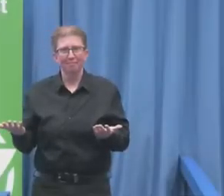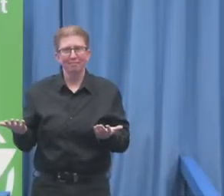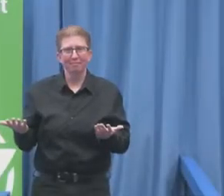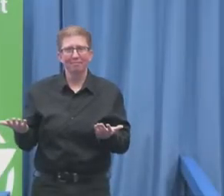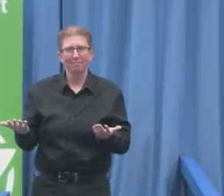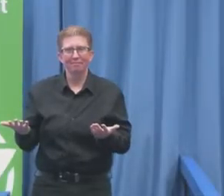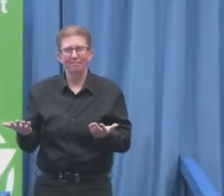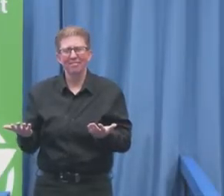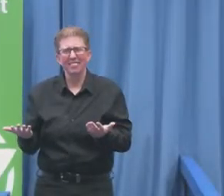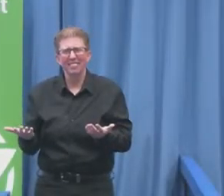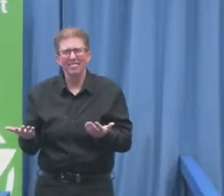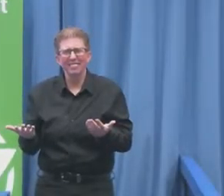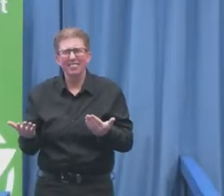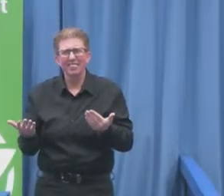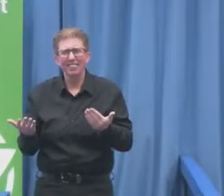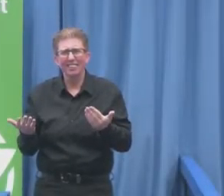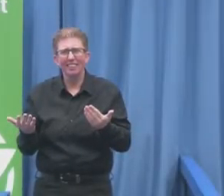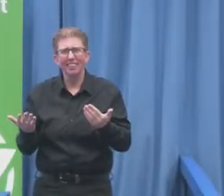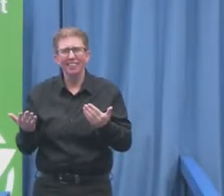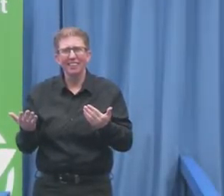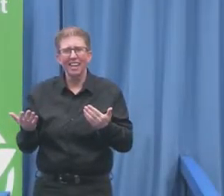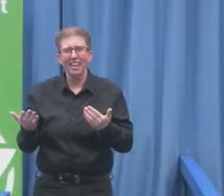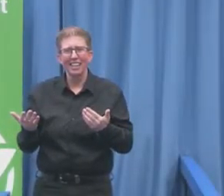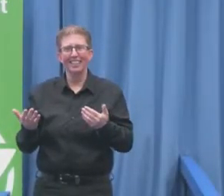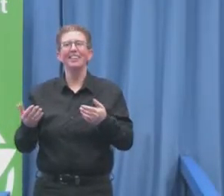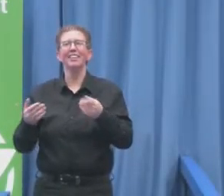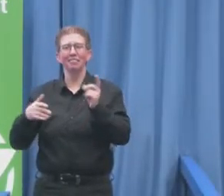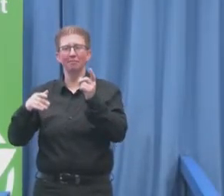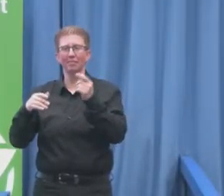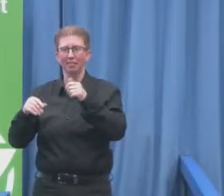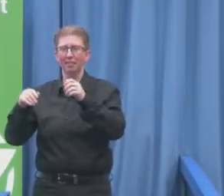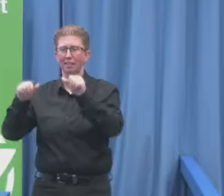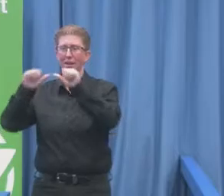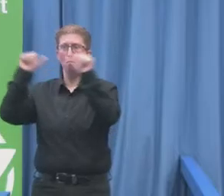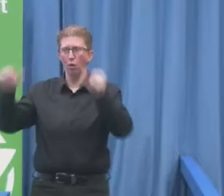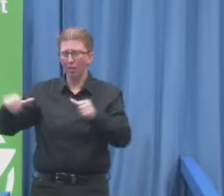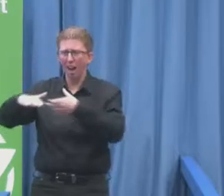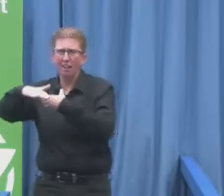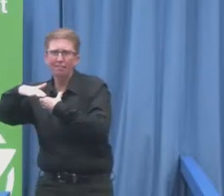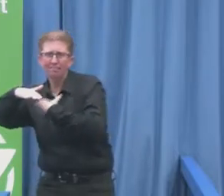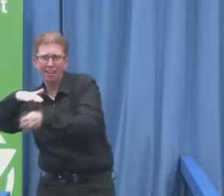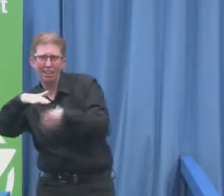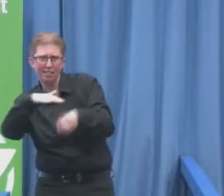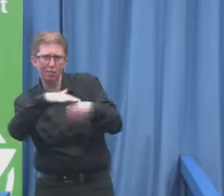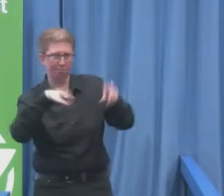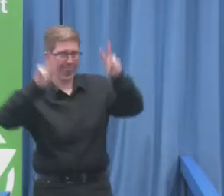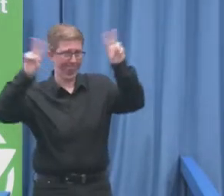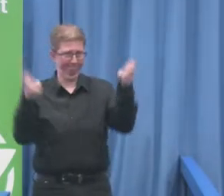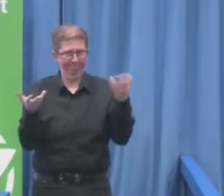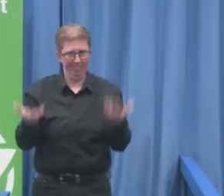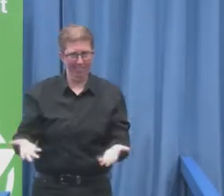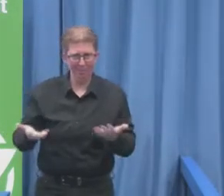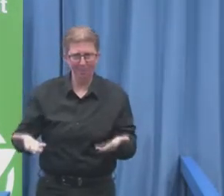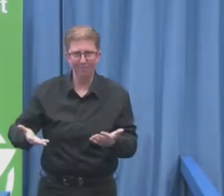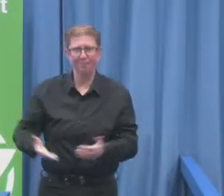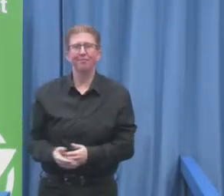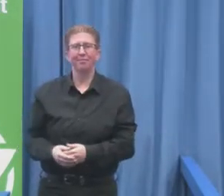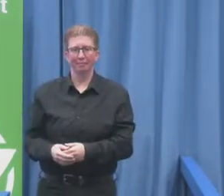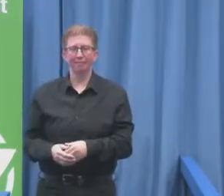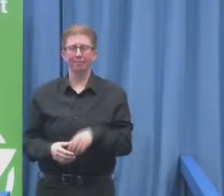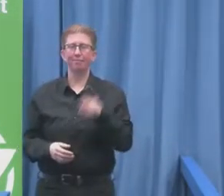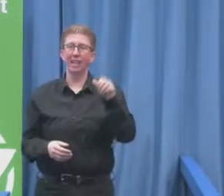Just to give a context, I think in the last 2 days, almost all the speakers have talked about the fact that there